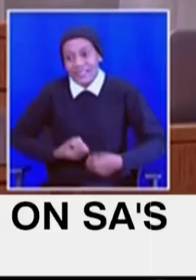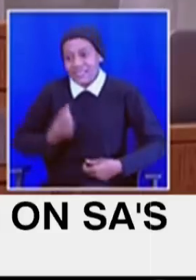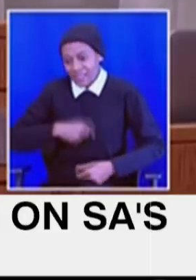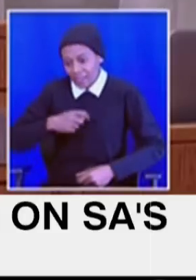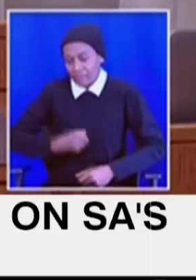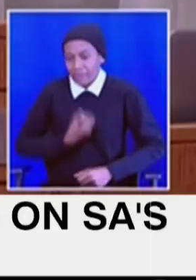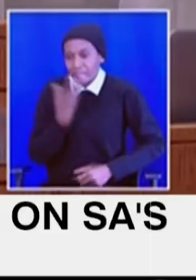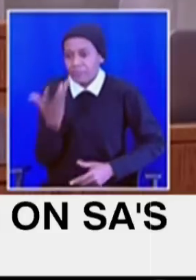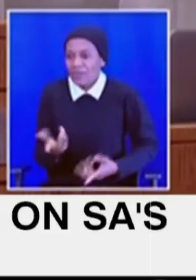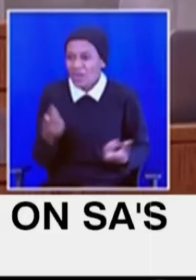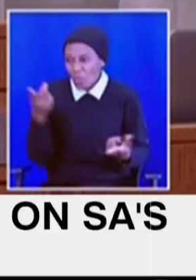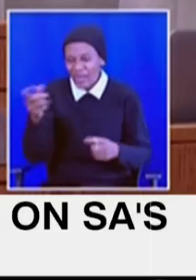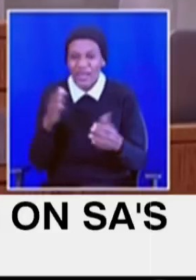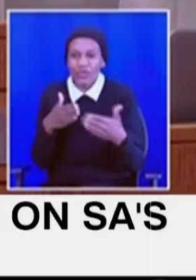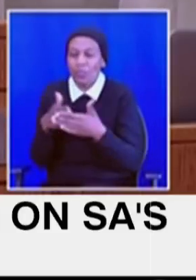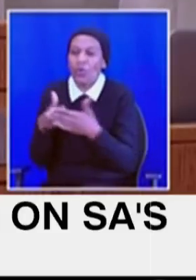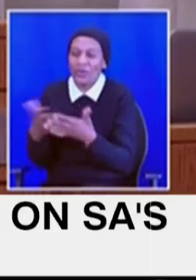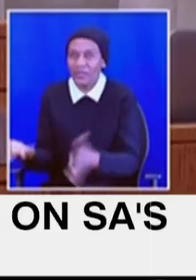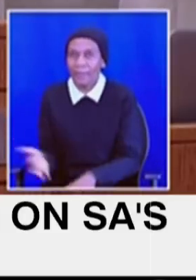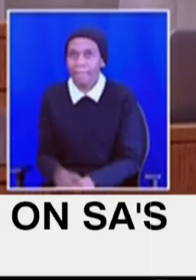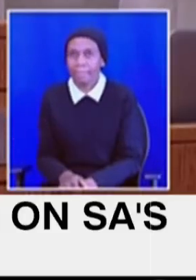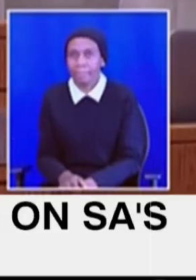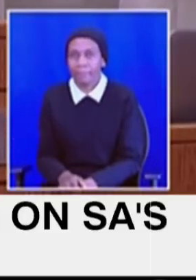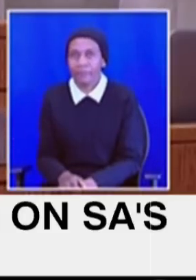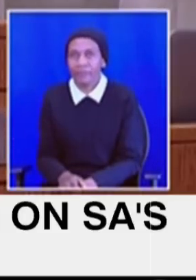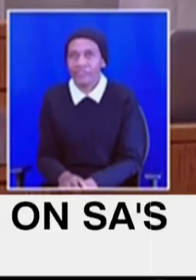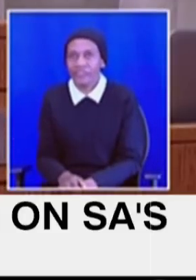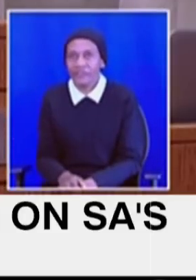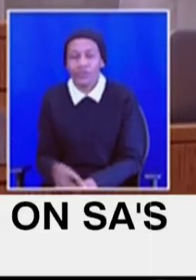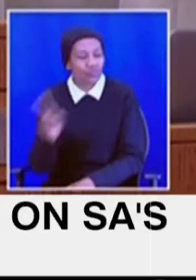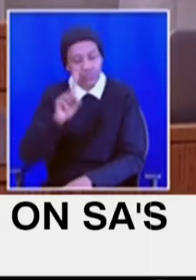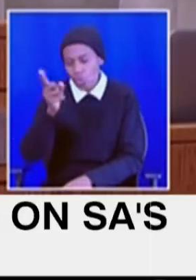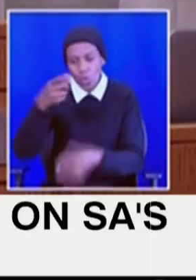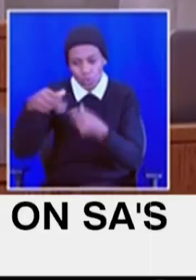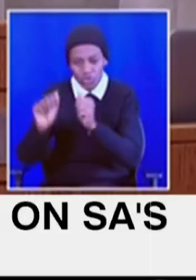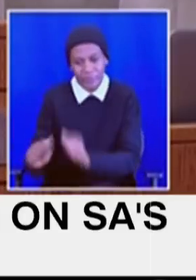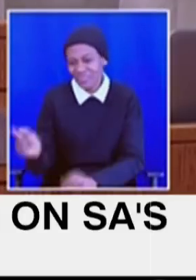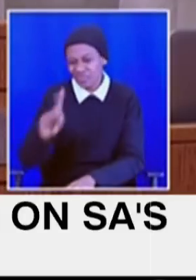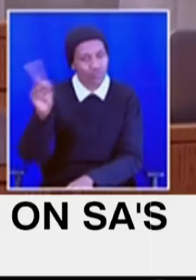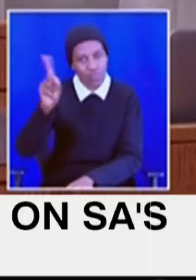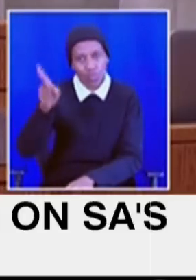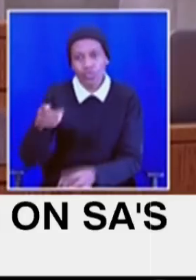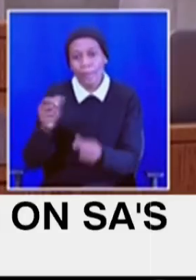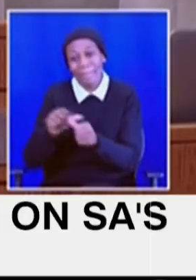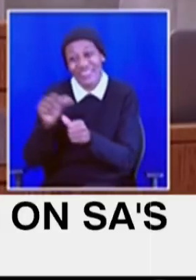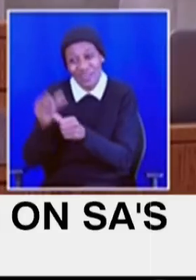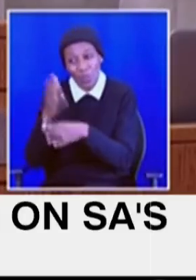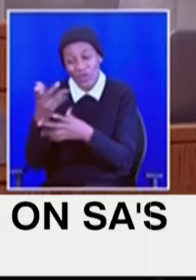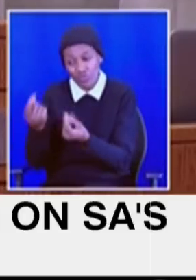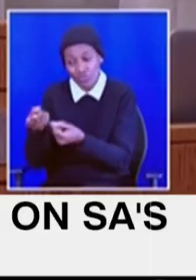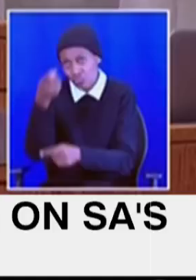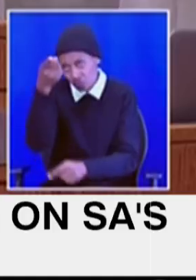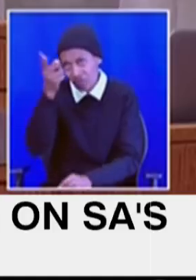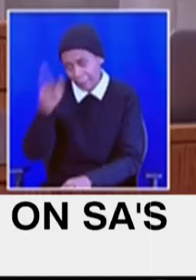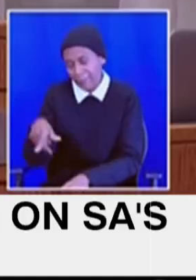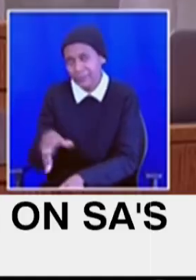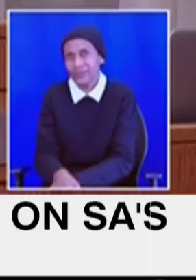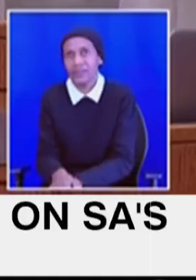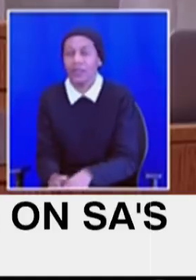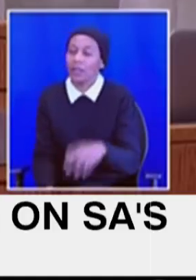member, no, but we need to know, Chairperson, but you need to do better. There's no